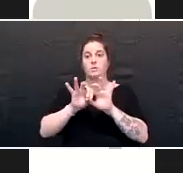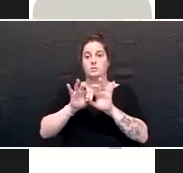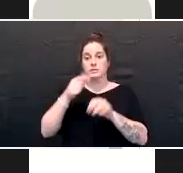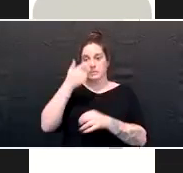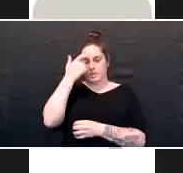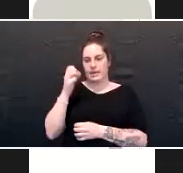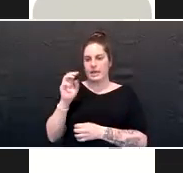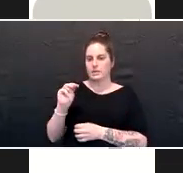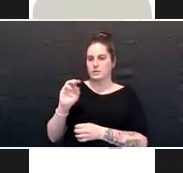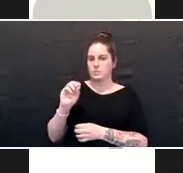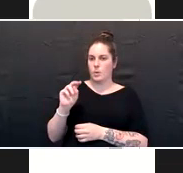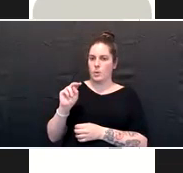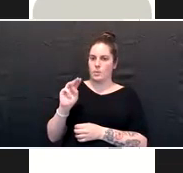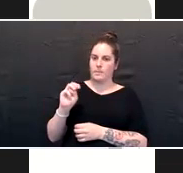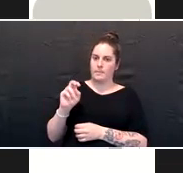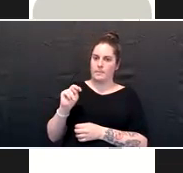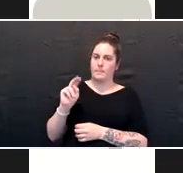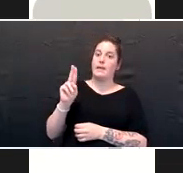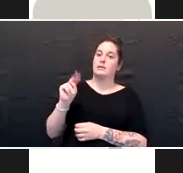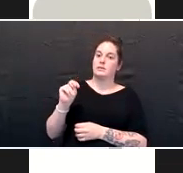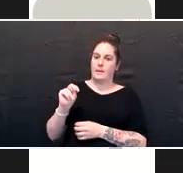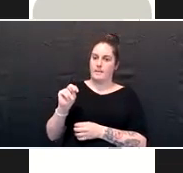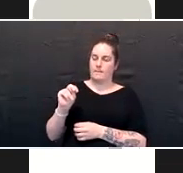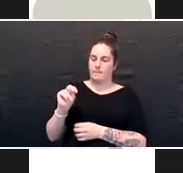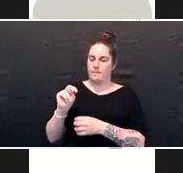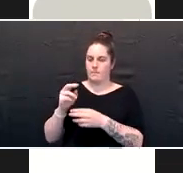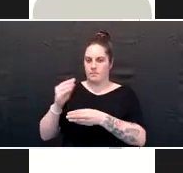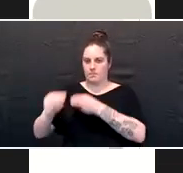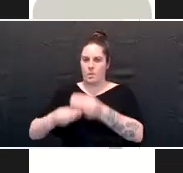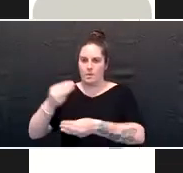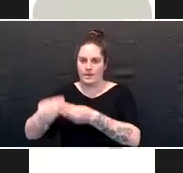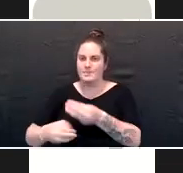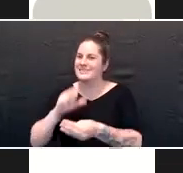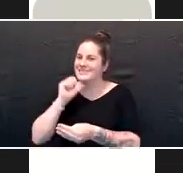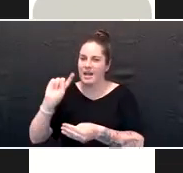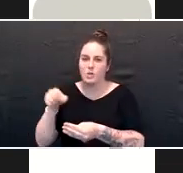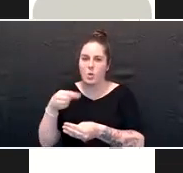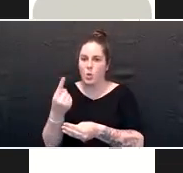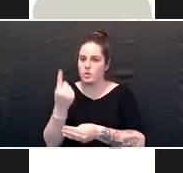we'll see shortly, isn't the only property that's conserved.